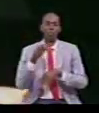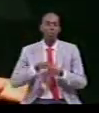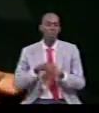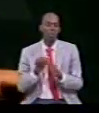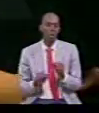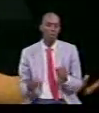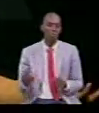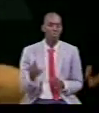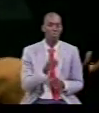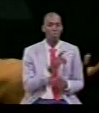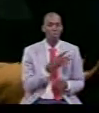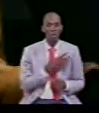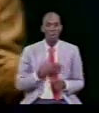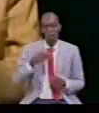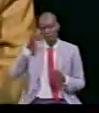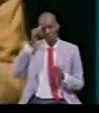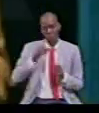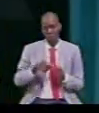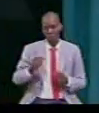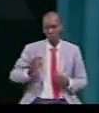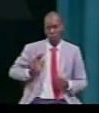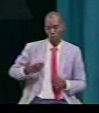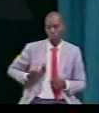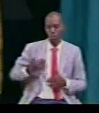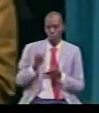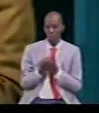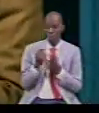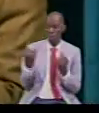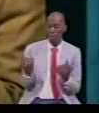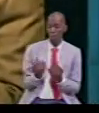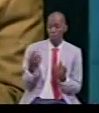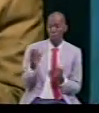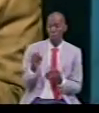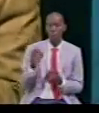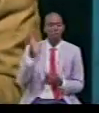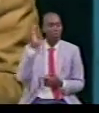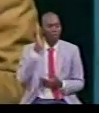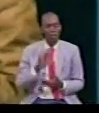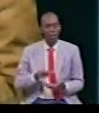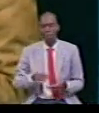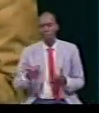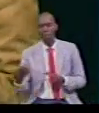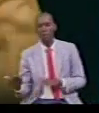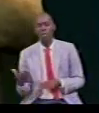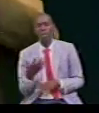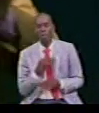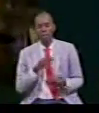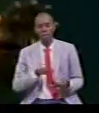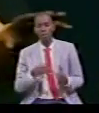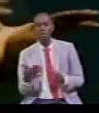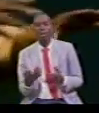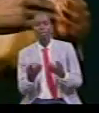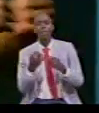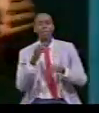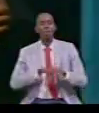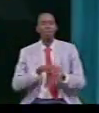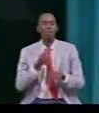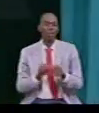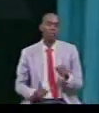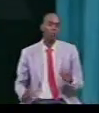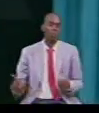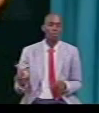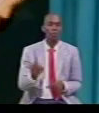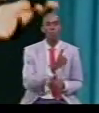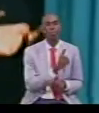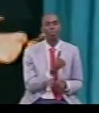the soul that sinneth, it shall die. And death passed on every man. And